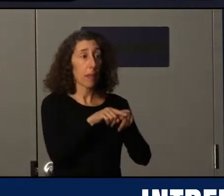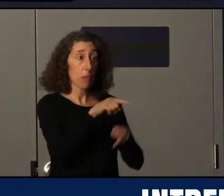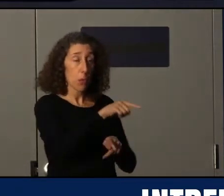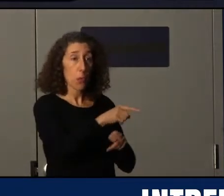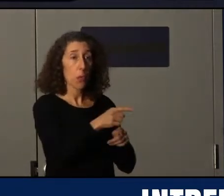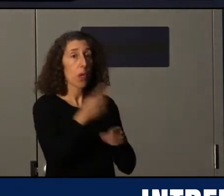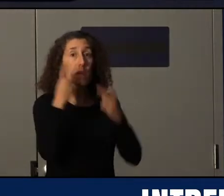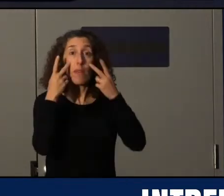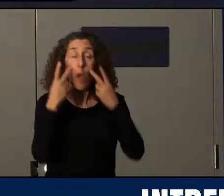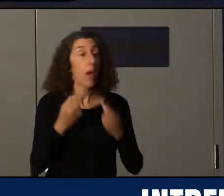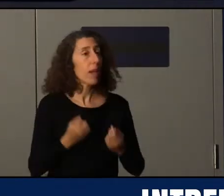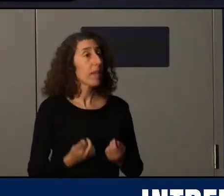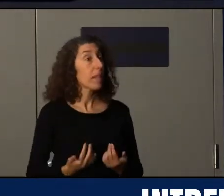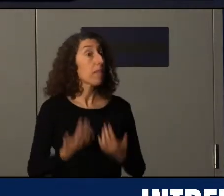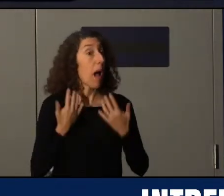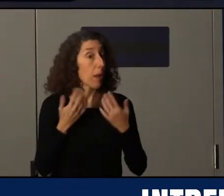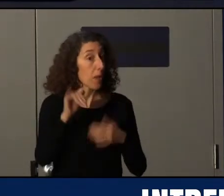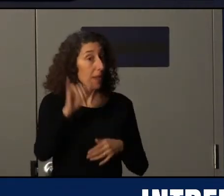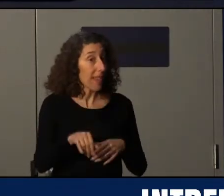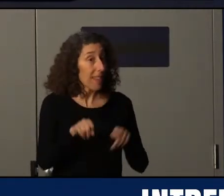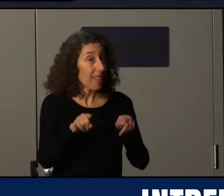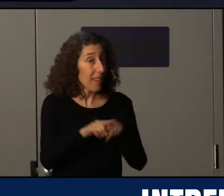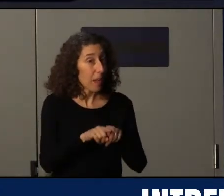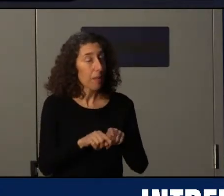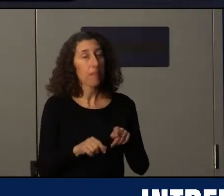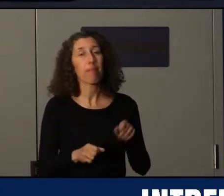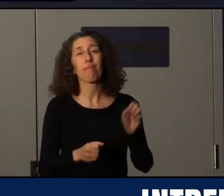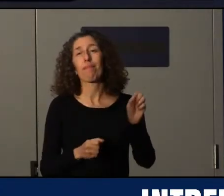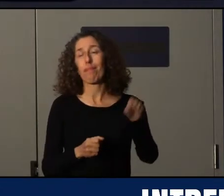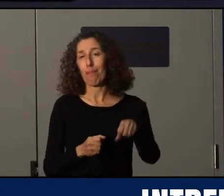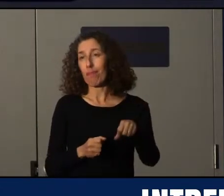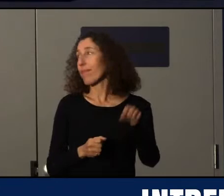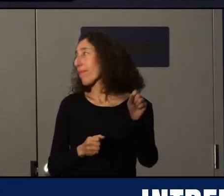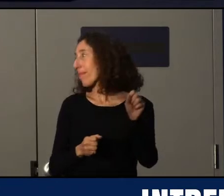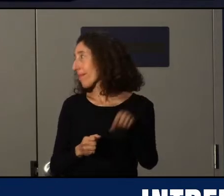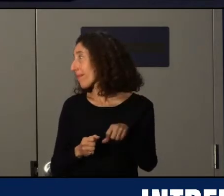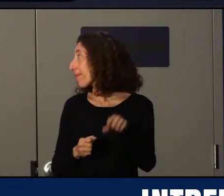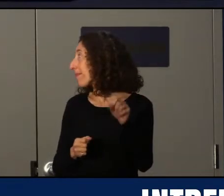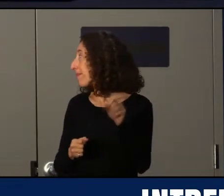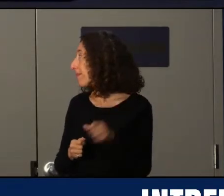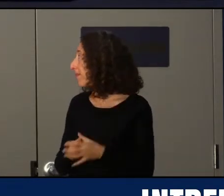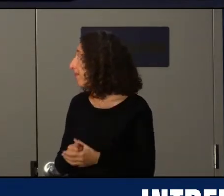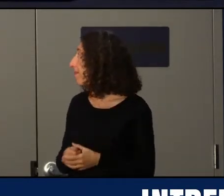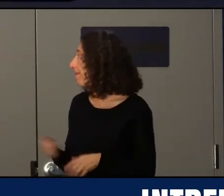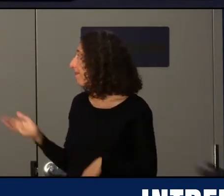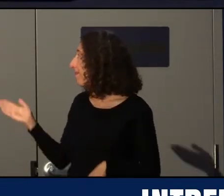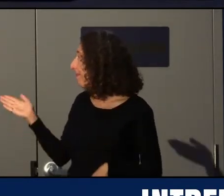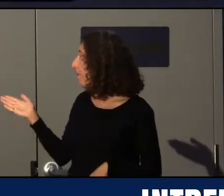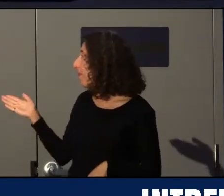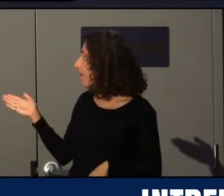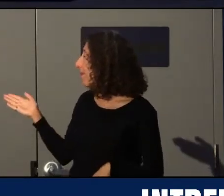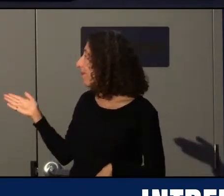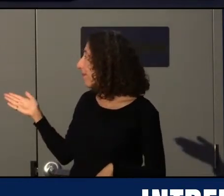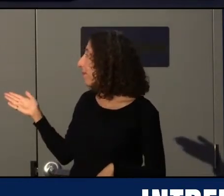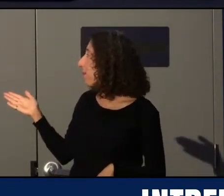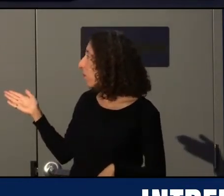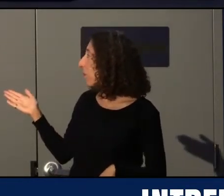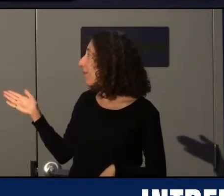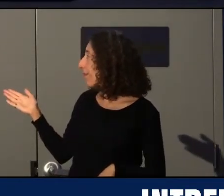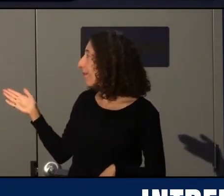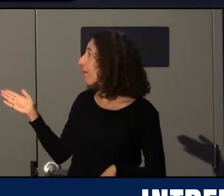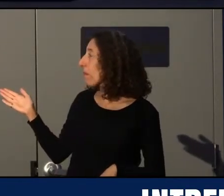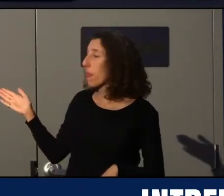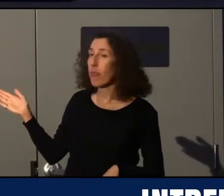things that stand out to you? We had the cupola, but like Nicole was saying, you're moving